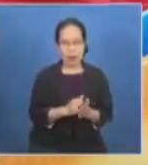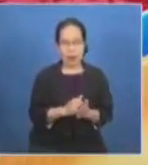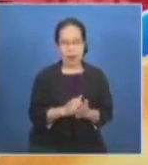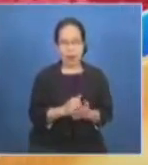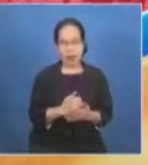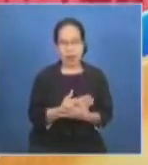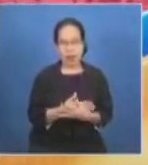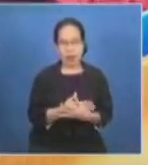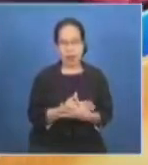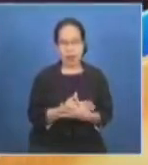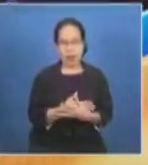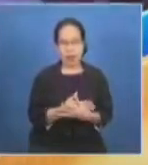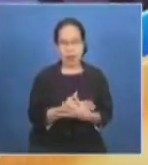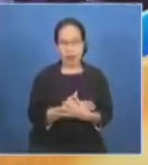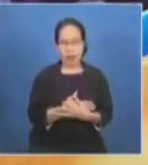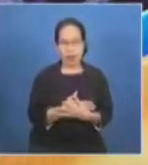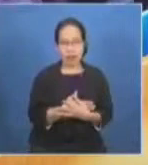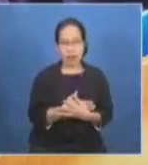Hello.